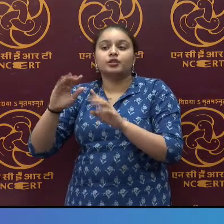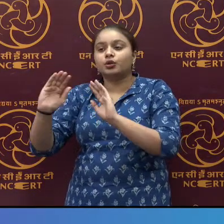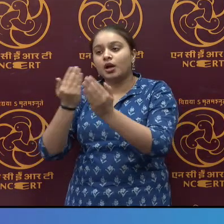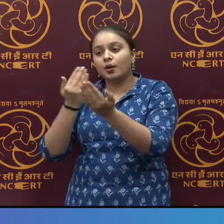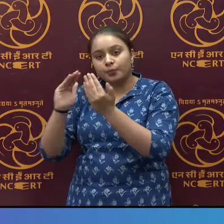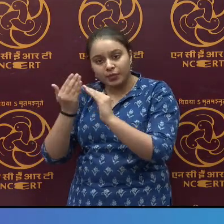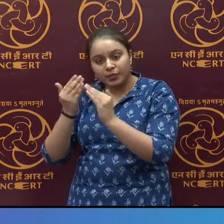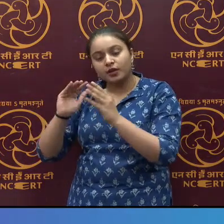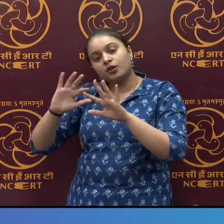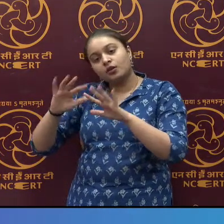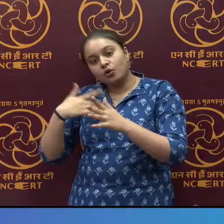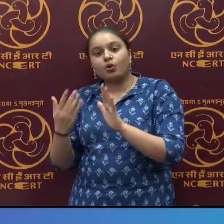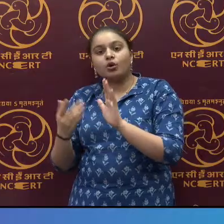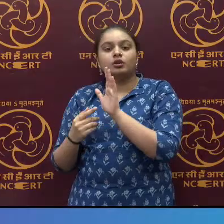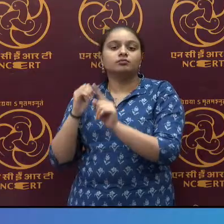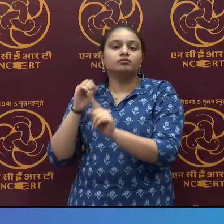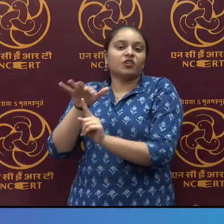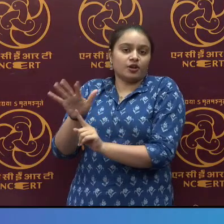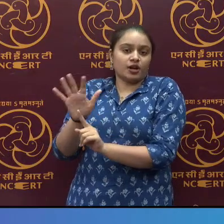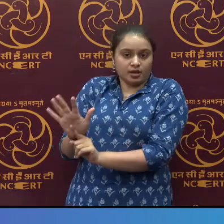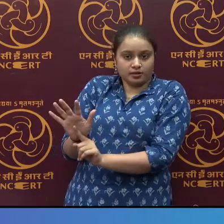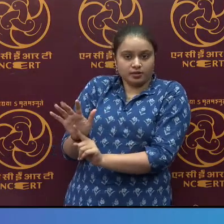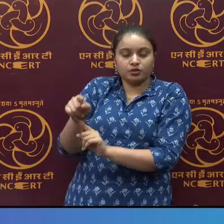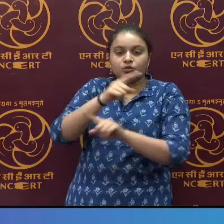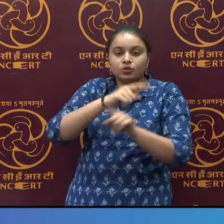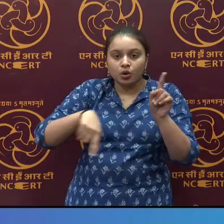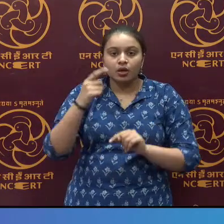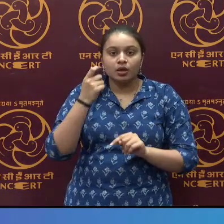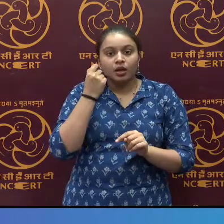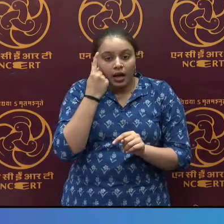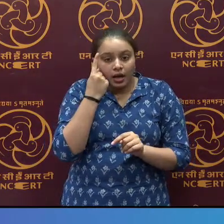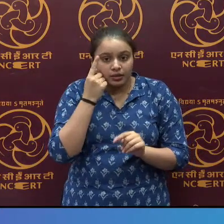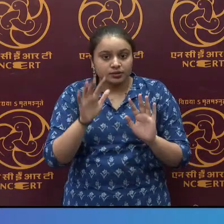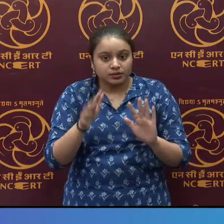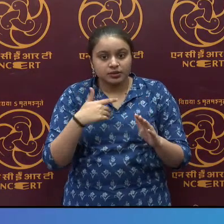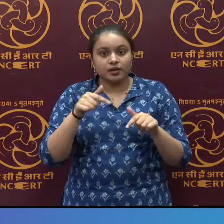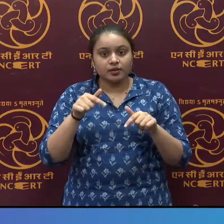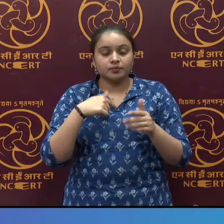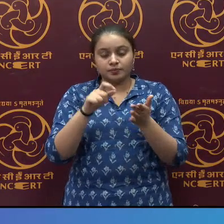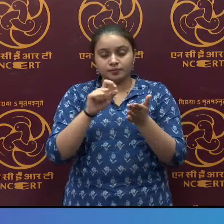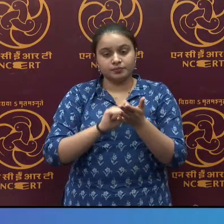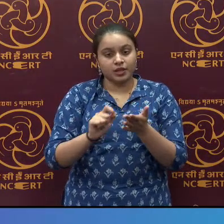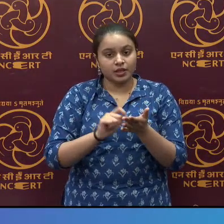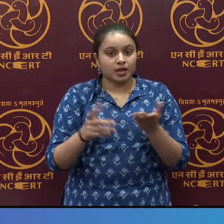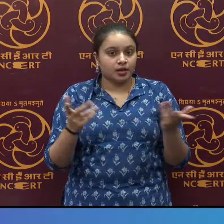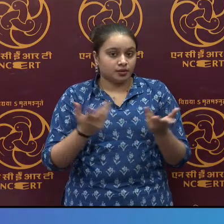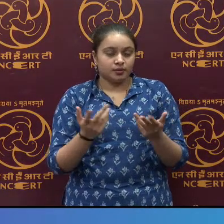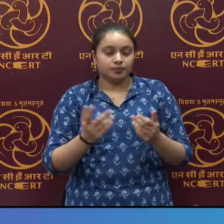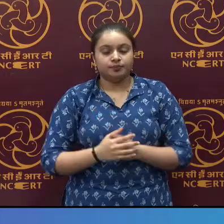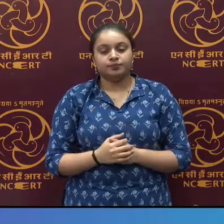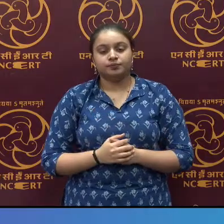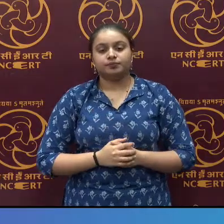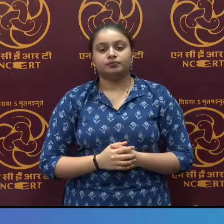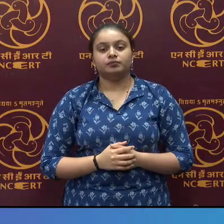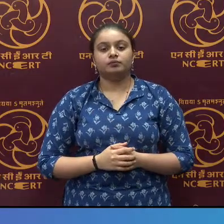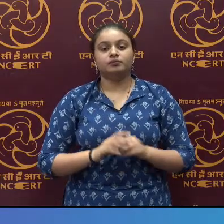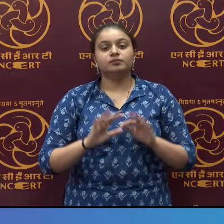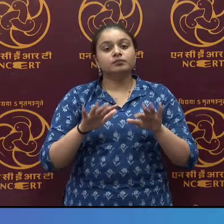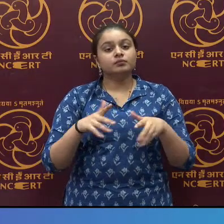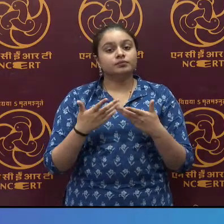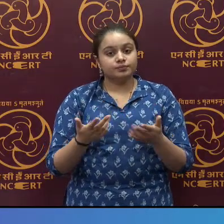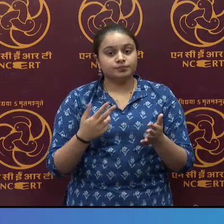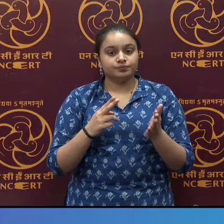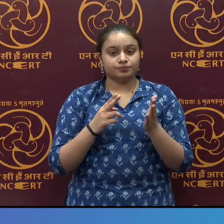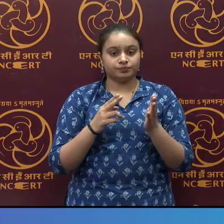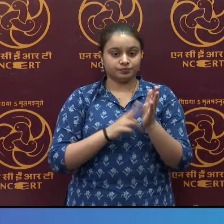and contrasts and reflects. So please understand what exactly am I writing. Also, what Neha